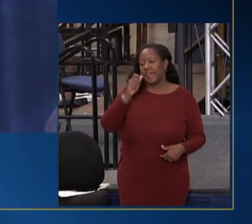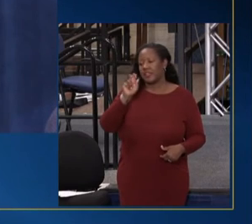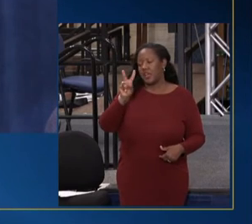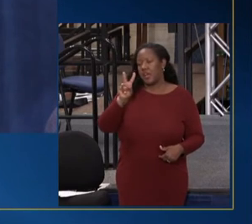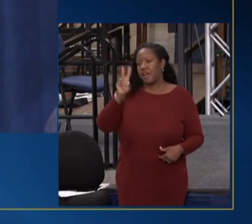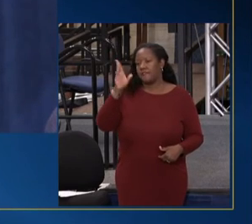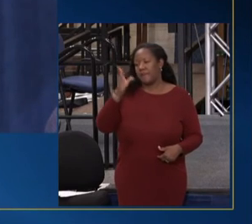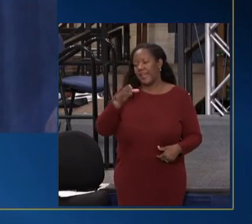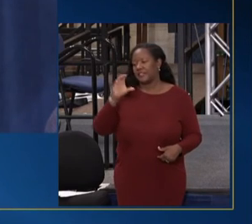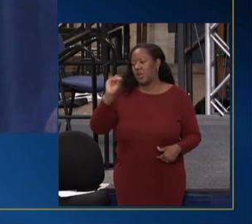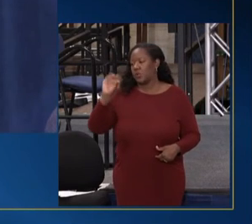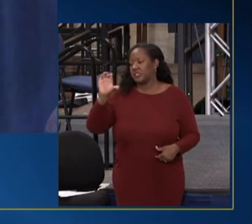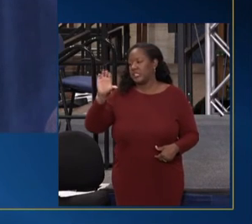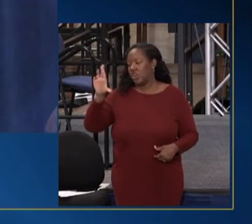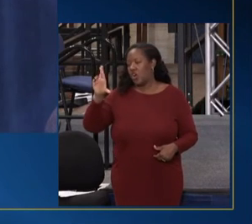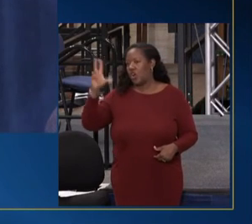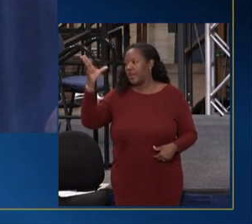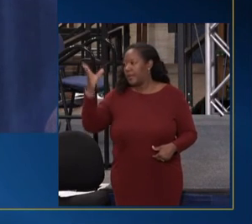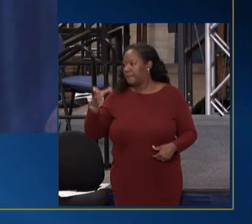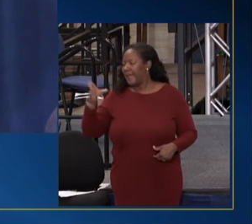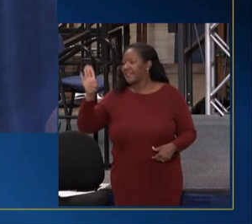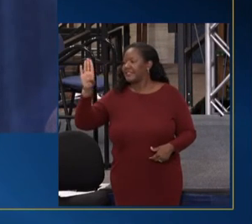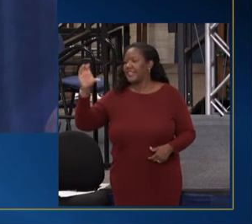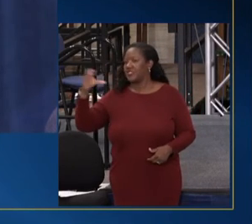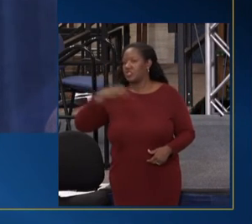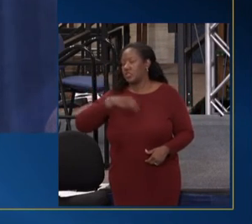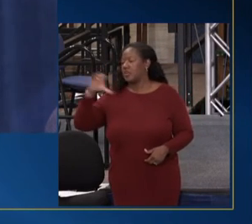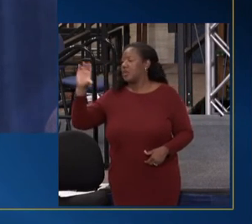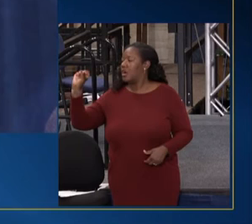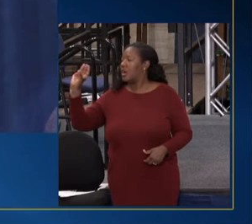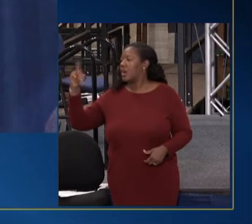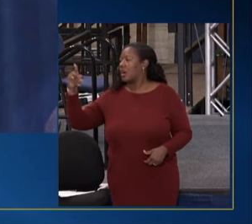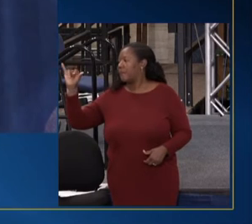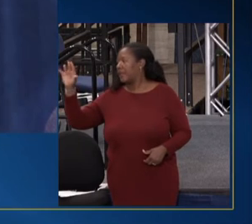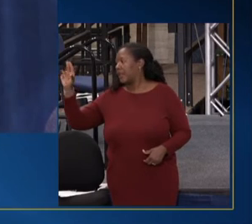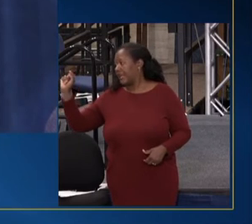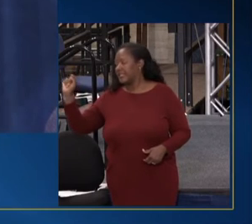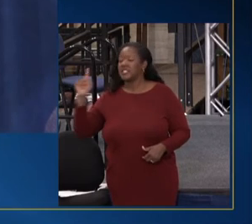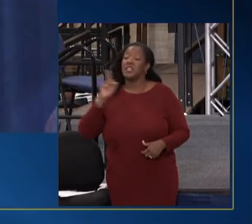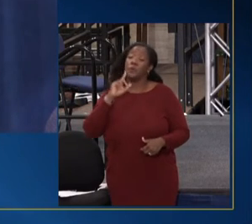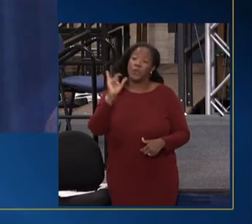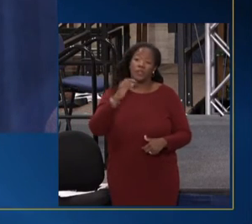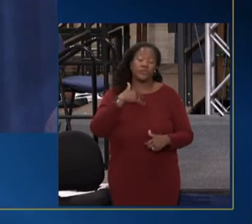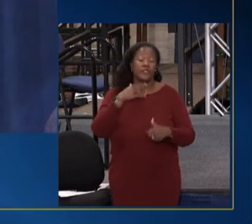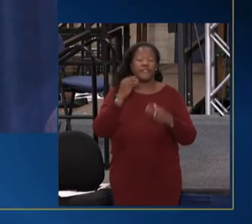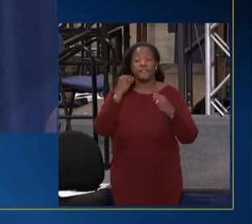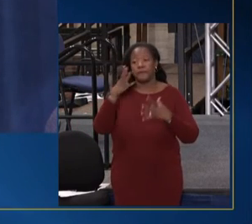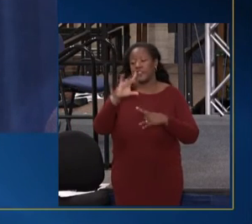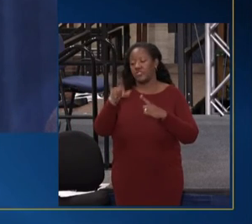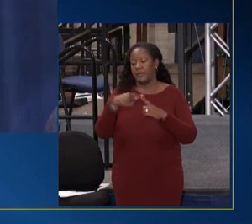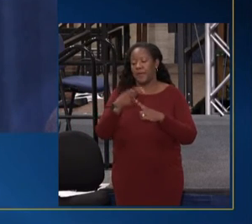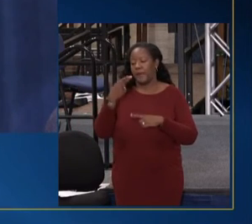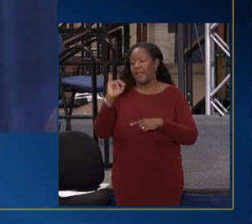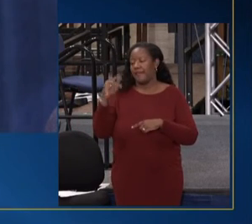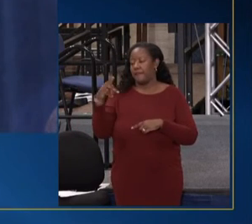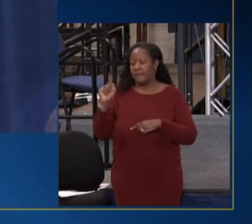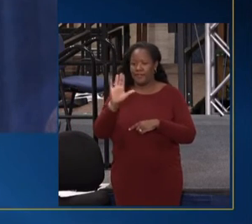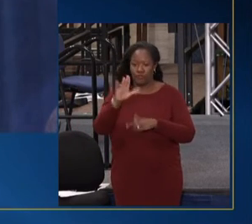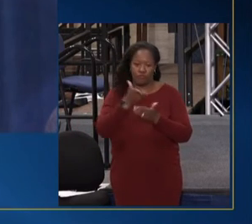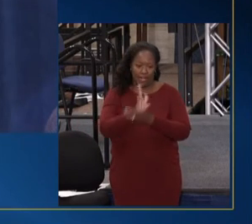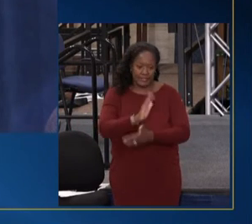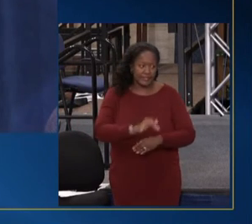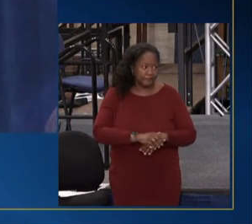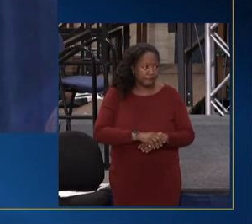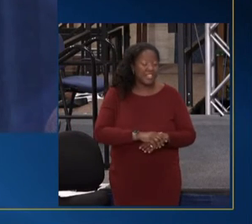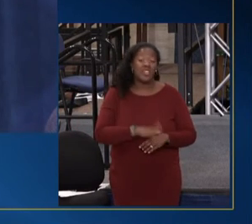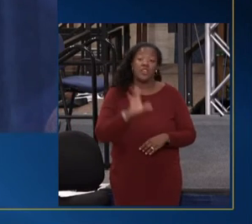HHS.gov/OCR/complaint. And in addition, there's a bunch of pages with respect to HIPAA, information on your rights and things like that. So I think if you take one thing away from here today, that